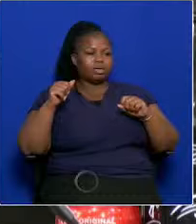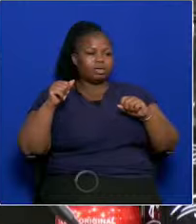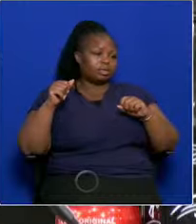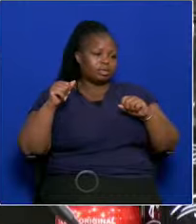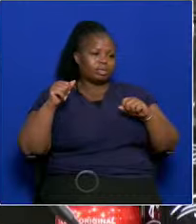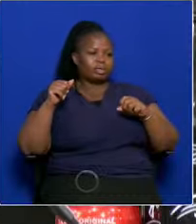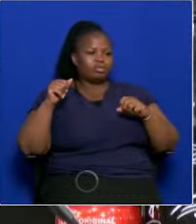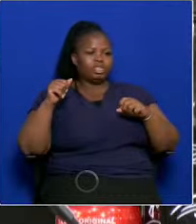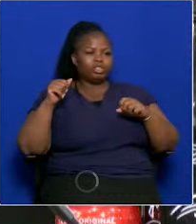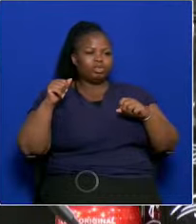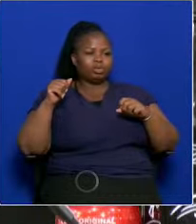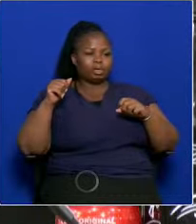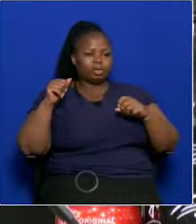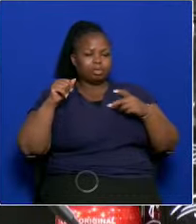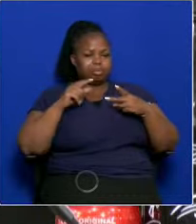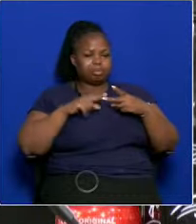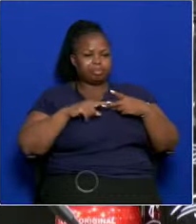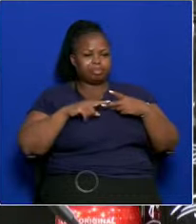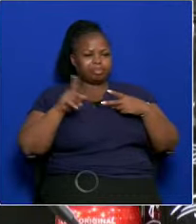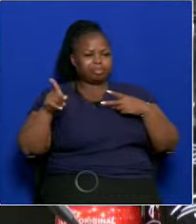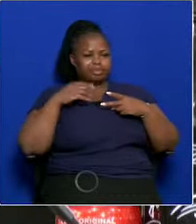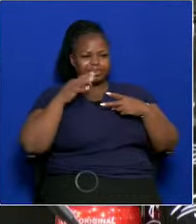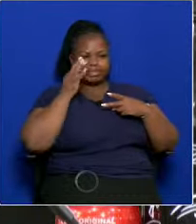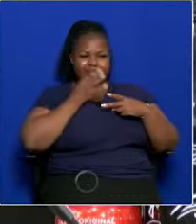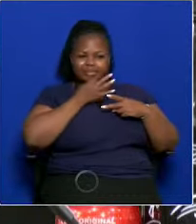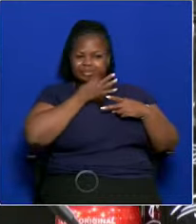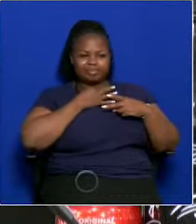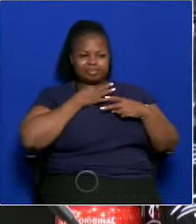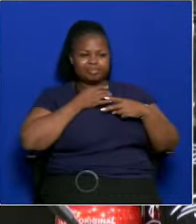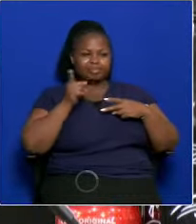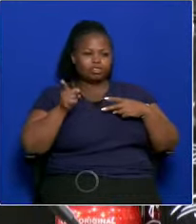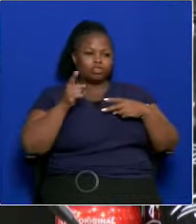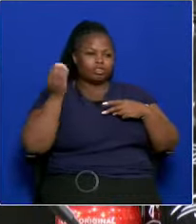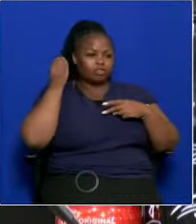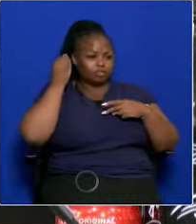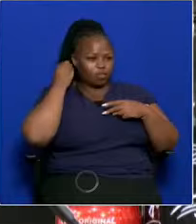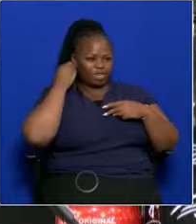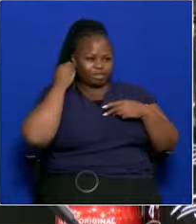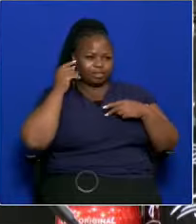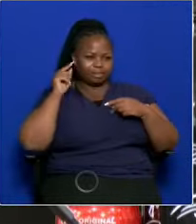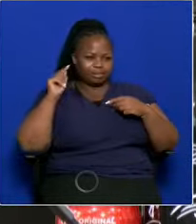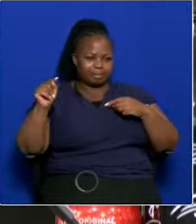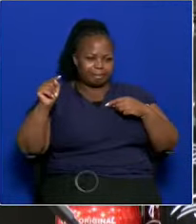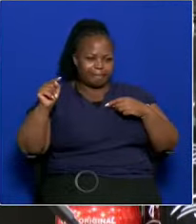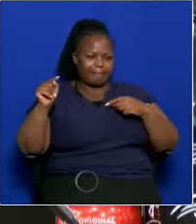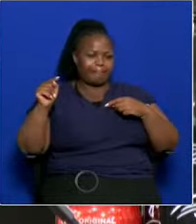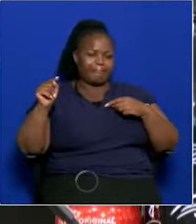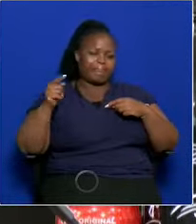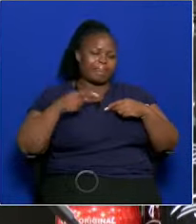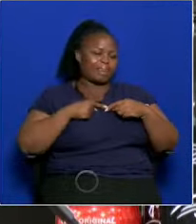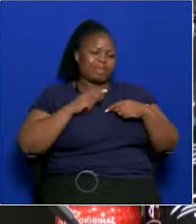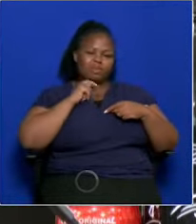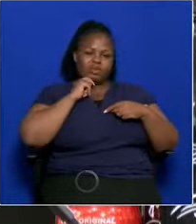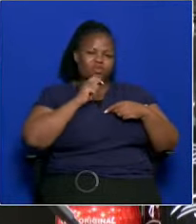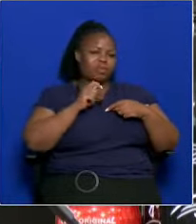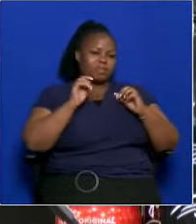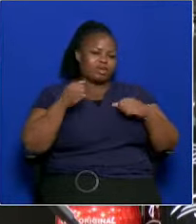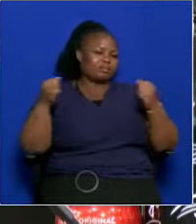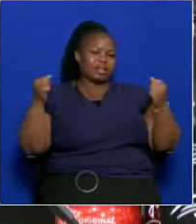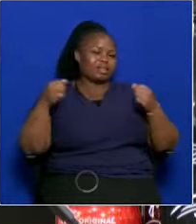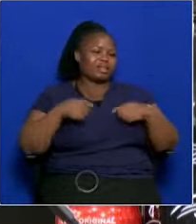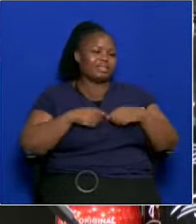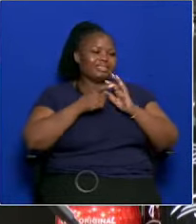us that he approaches you with that type of information. I'm saying that it's inconceivable that on the 30th or